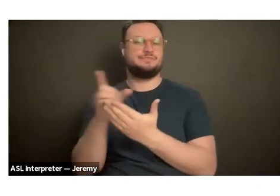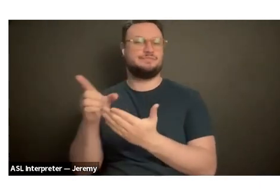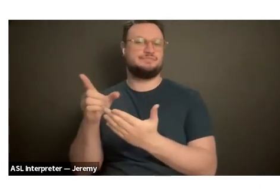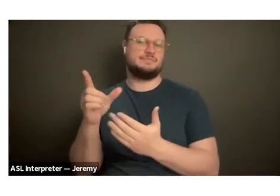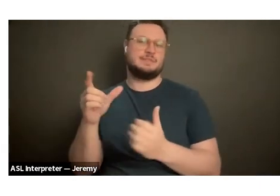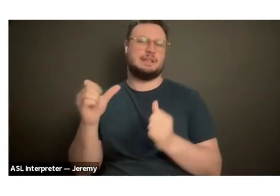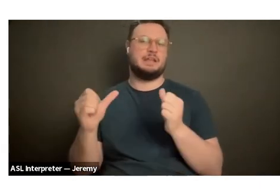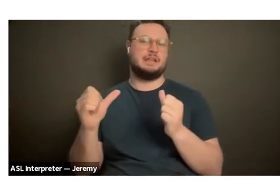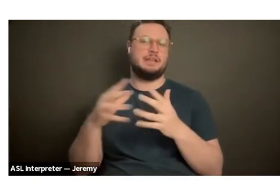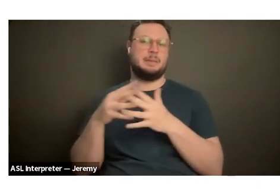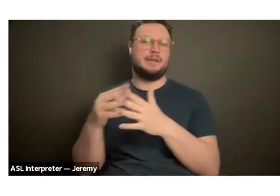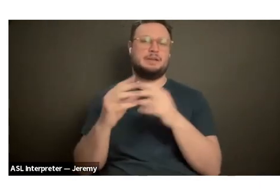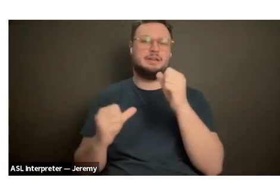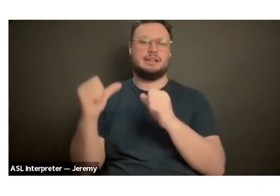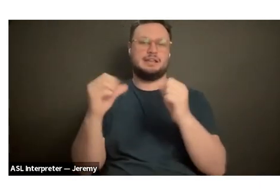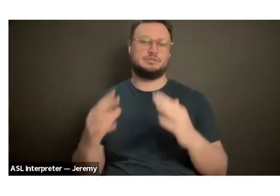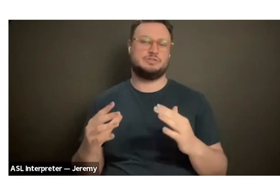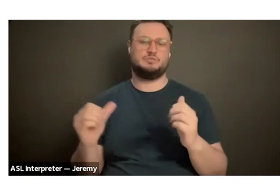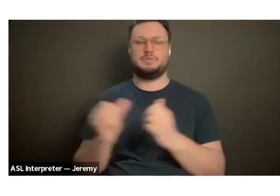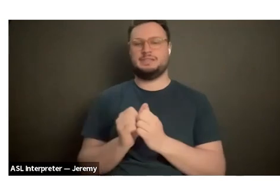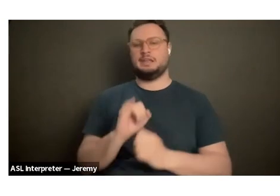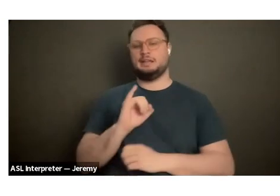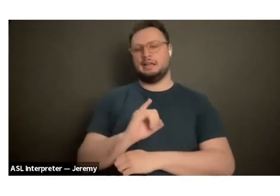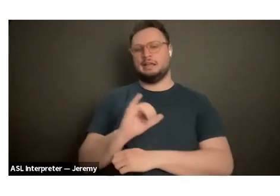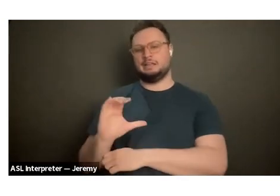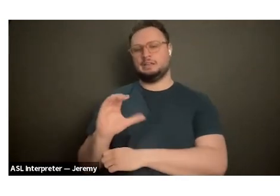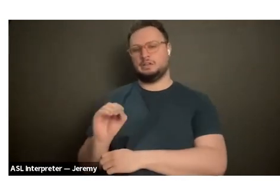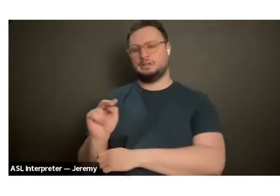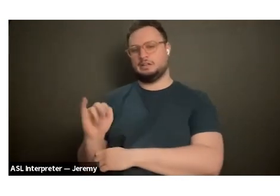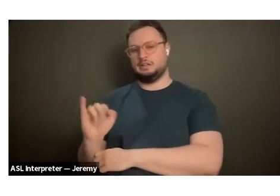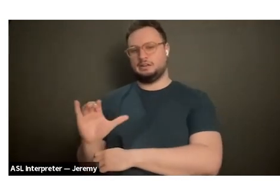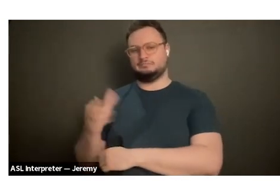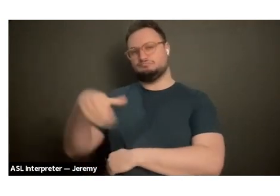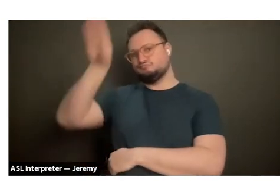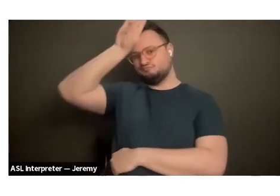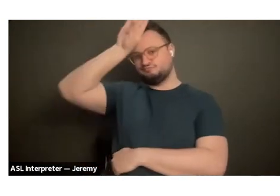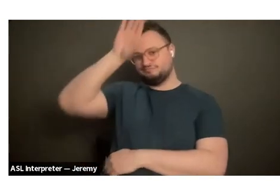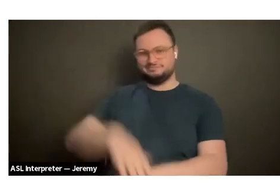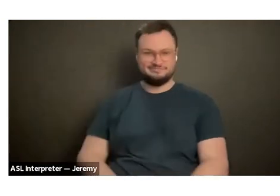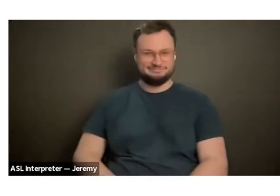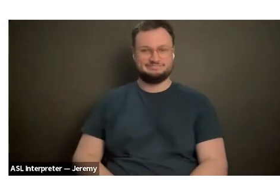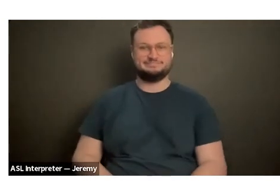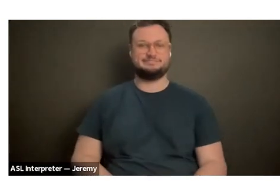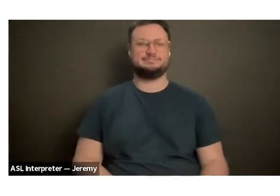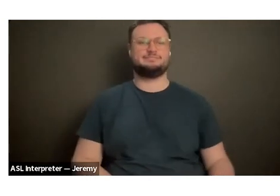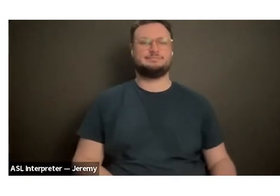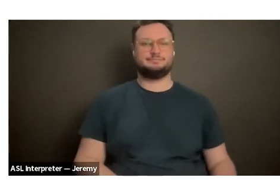artists, and they have an animated text that says iconic. Next slide, please.